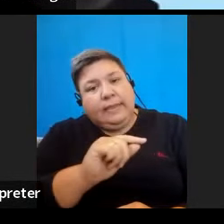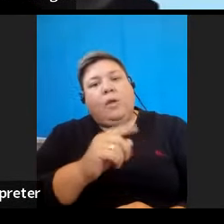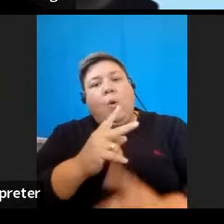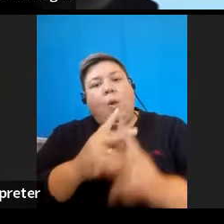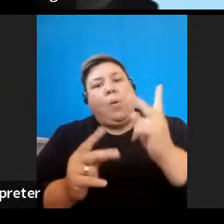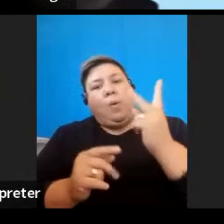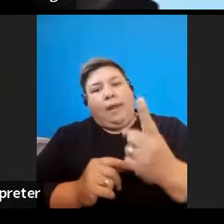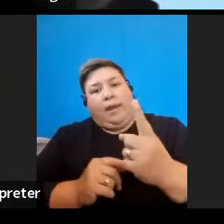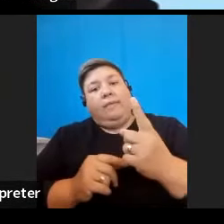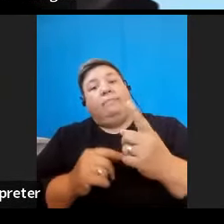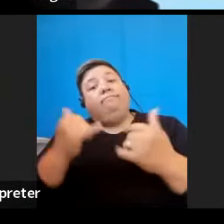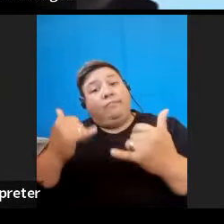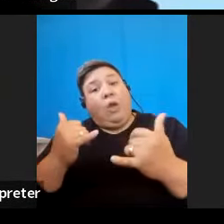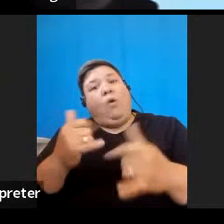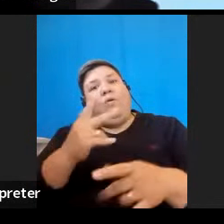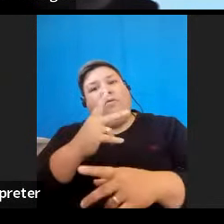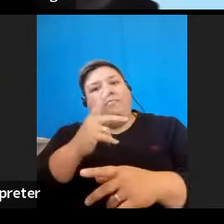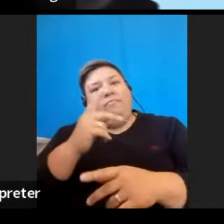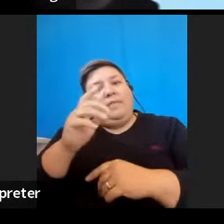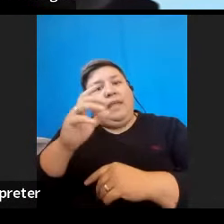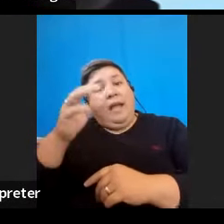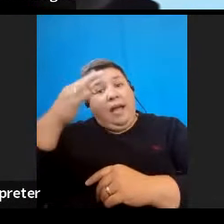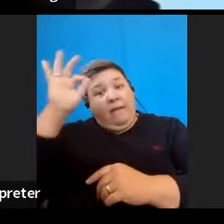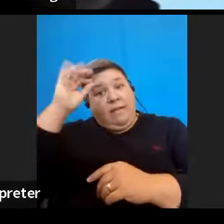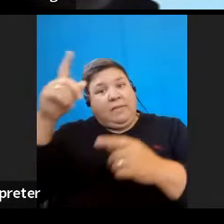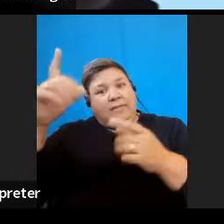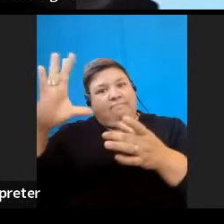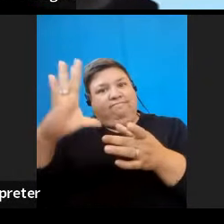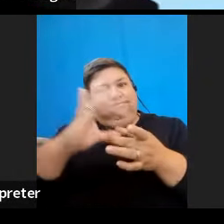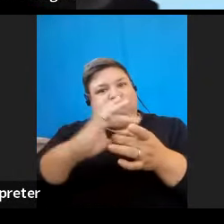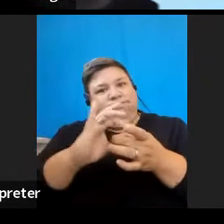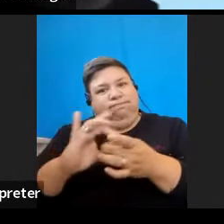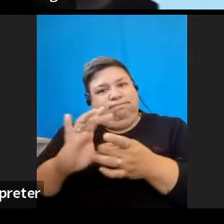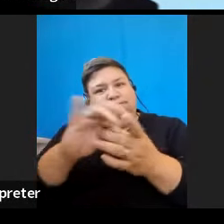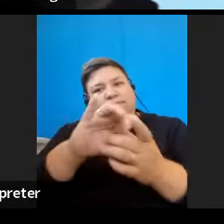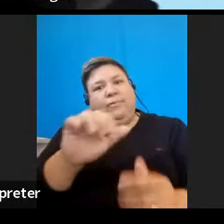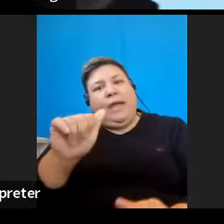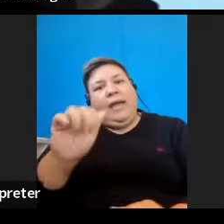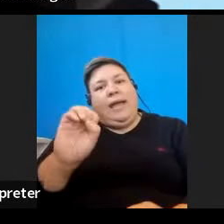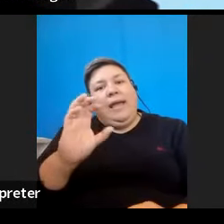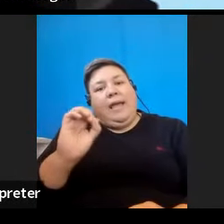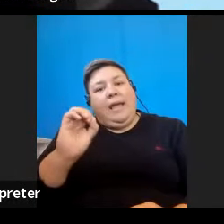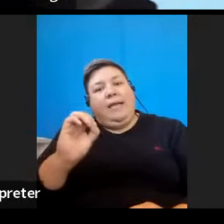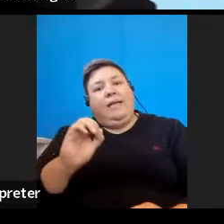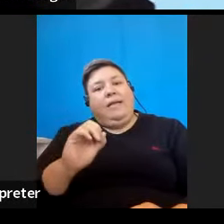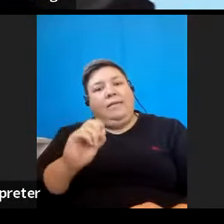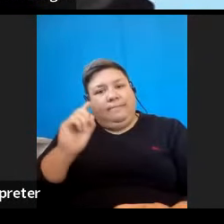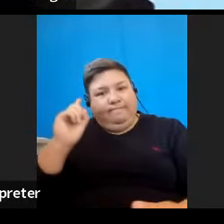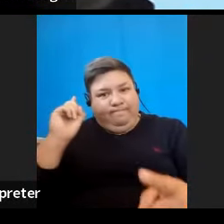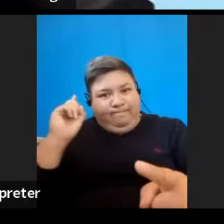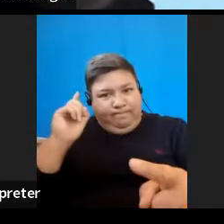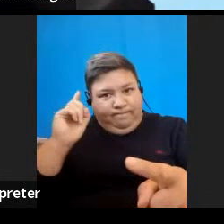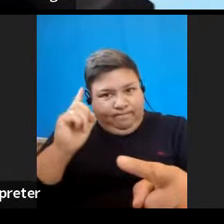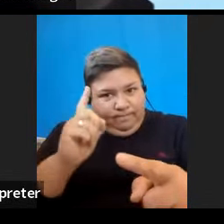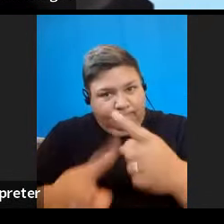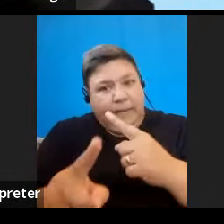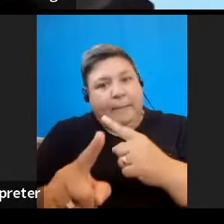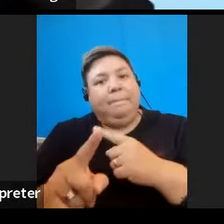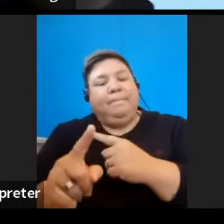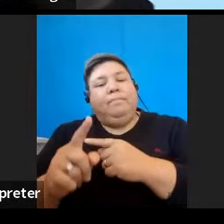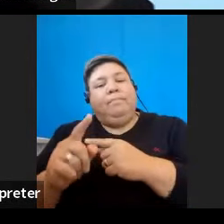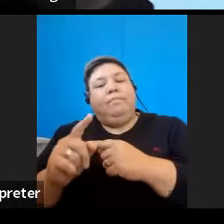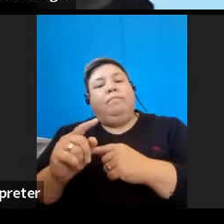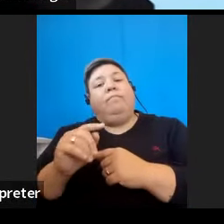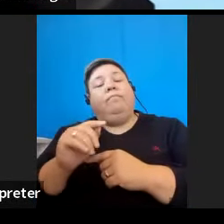be part of the single government AEO concept. And we have done strides in making sure that that single